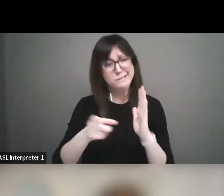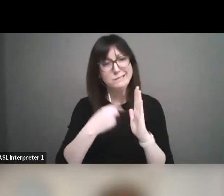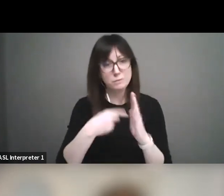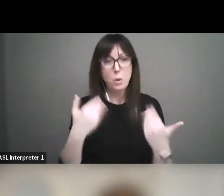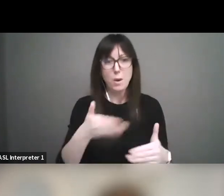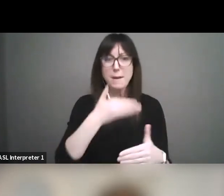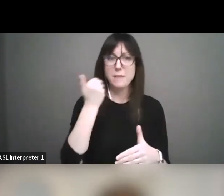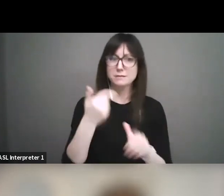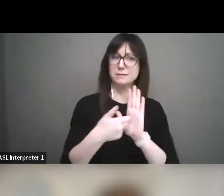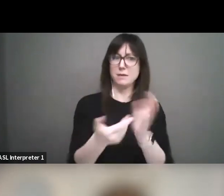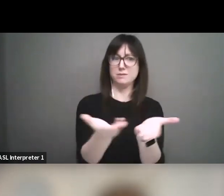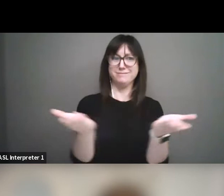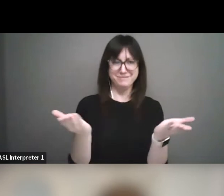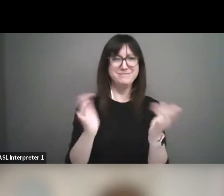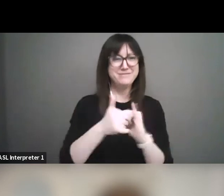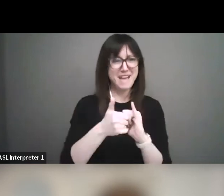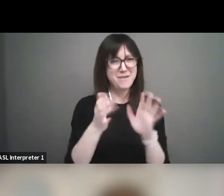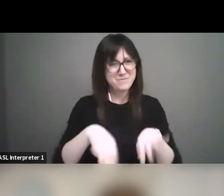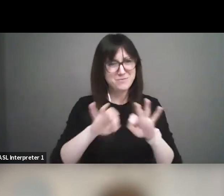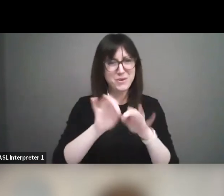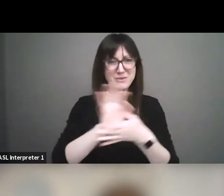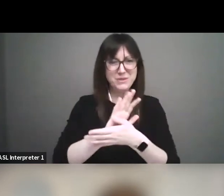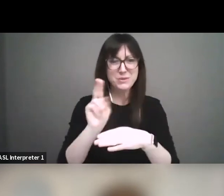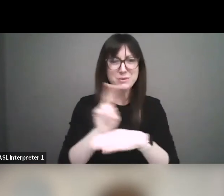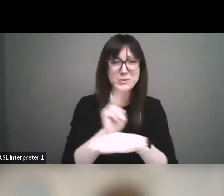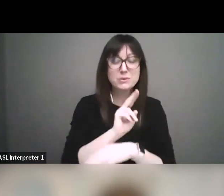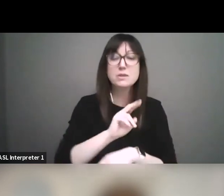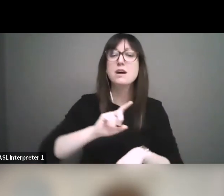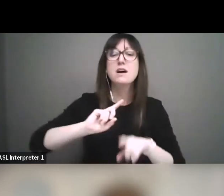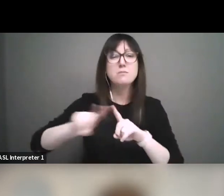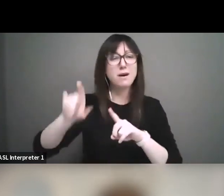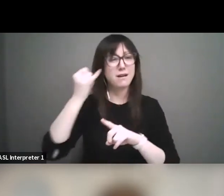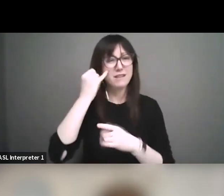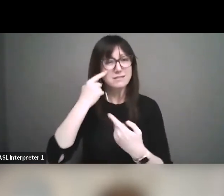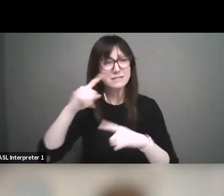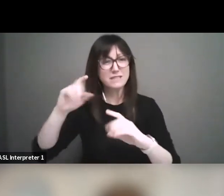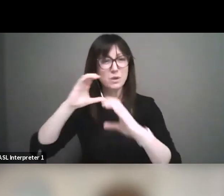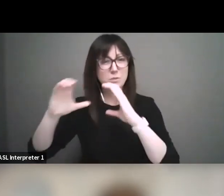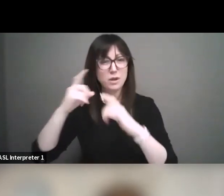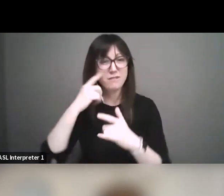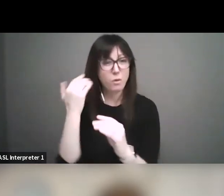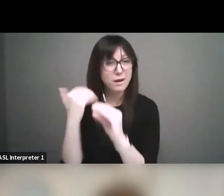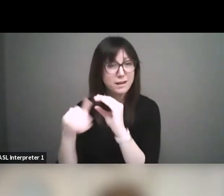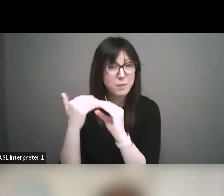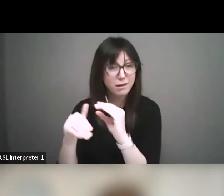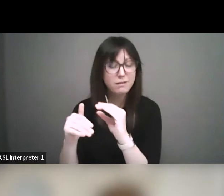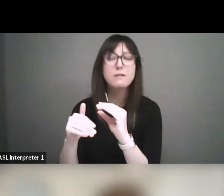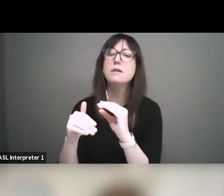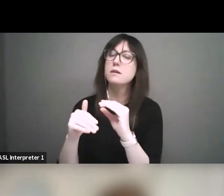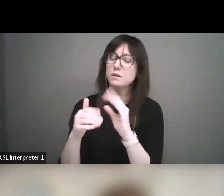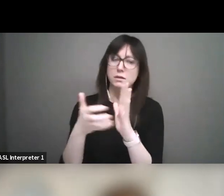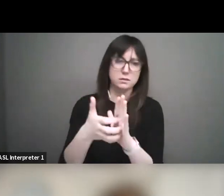important video is. But also, especially when communicating effectively in email, video is actually